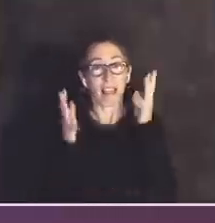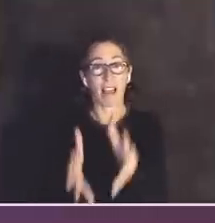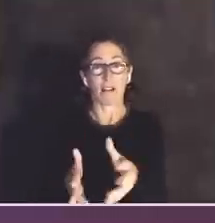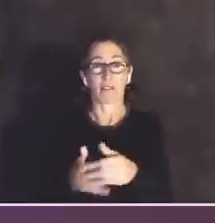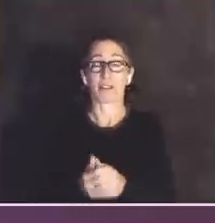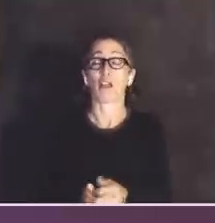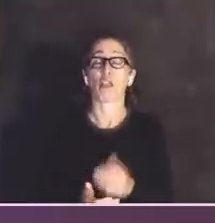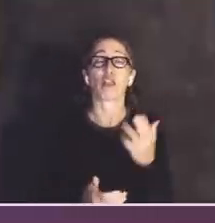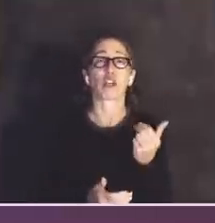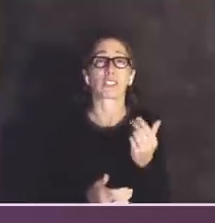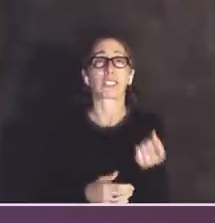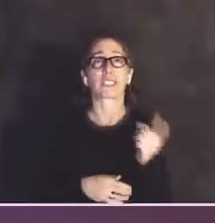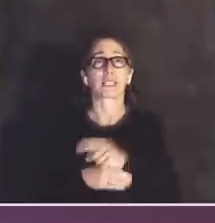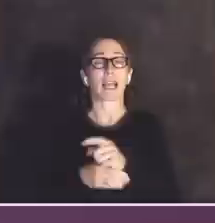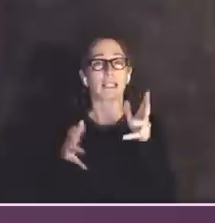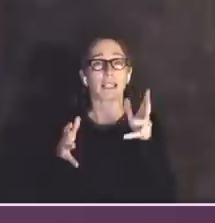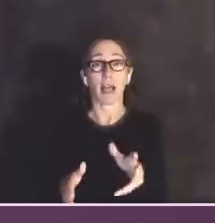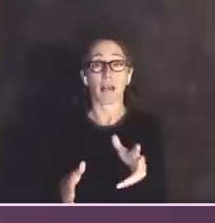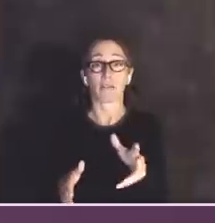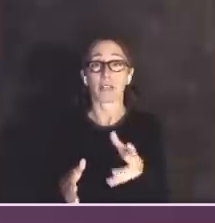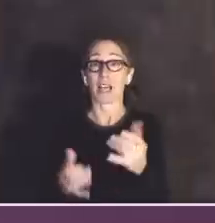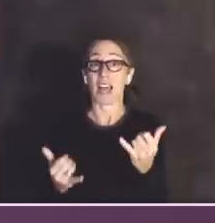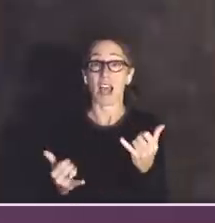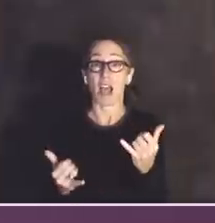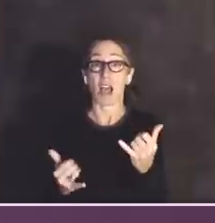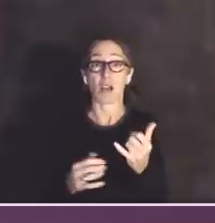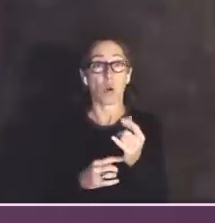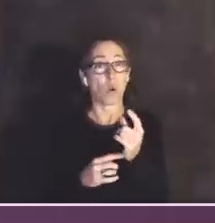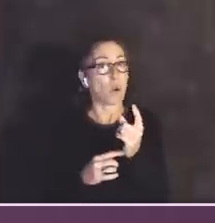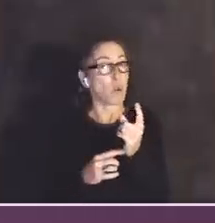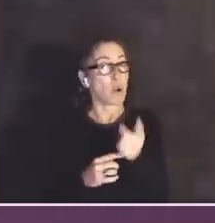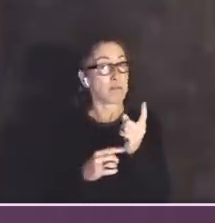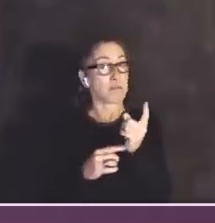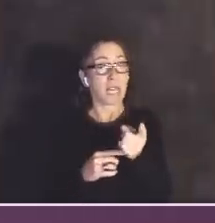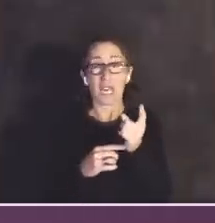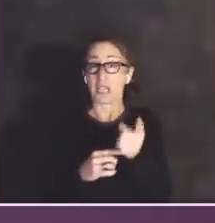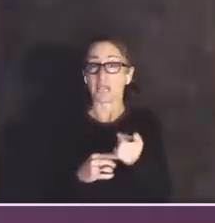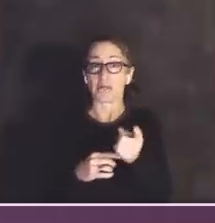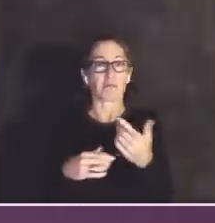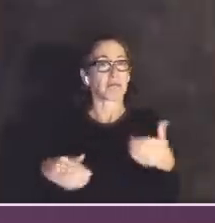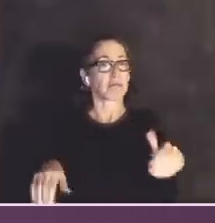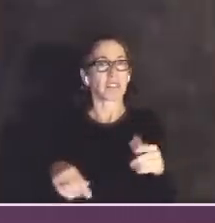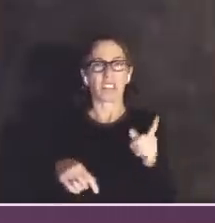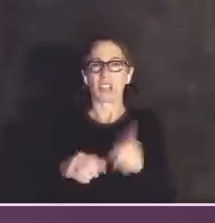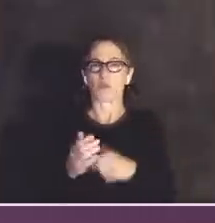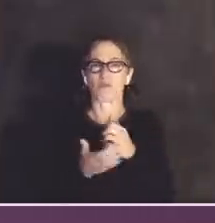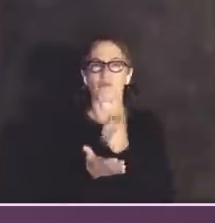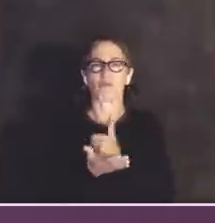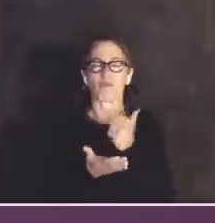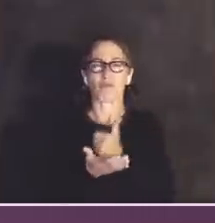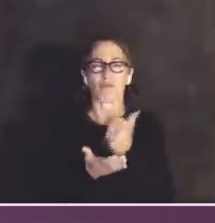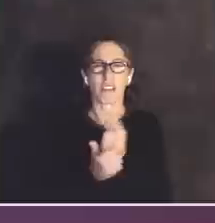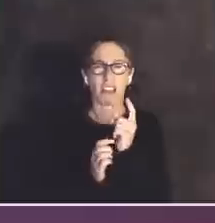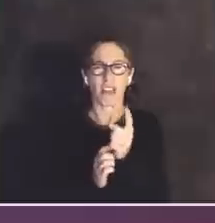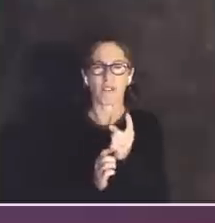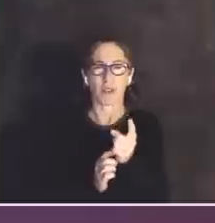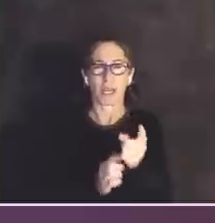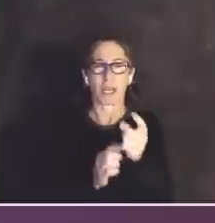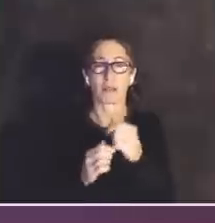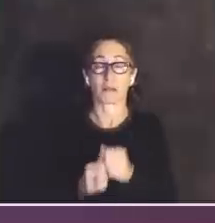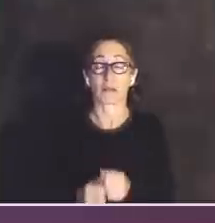13 days to go and not a minute to spare. Not a minute to spare. And there is so much at